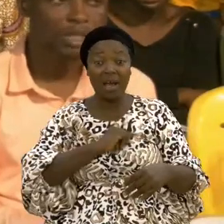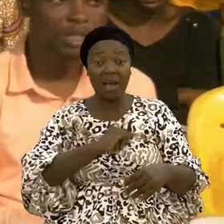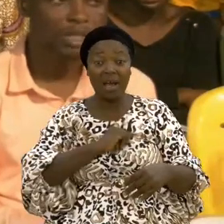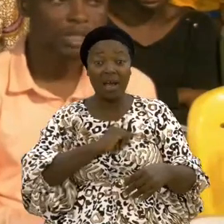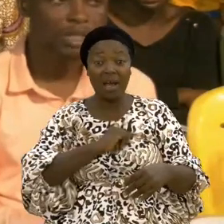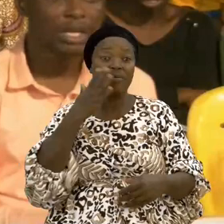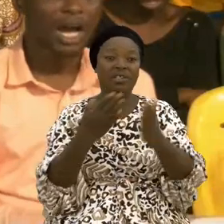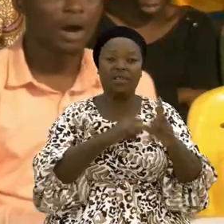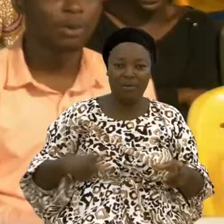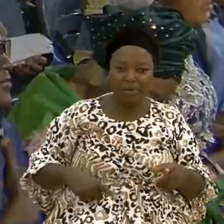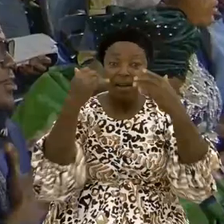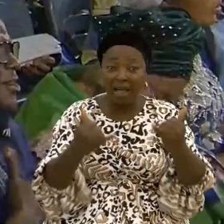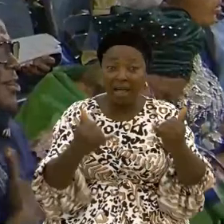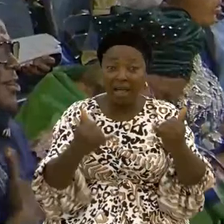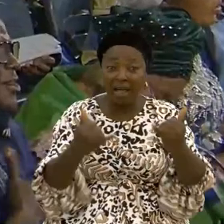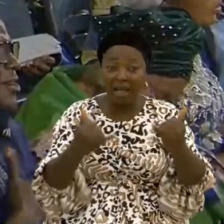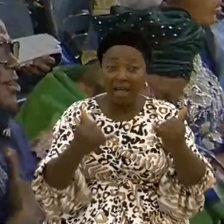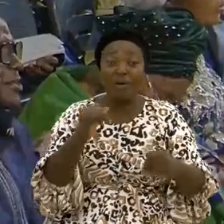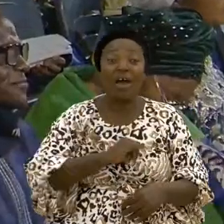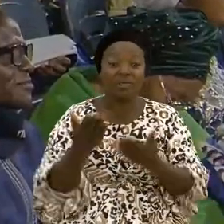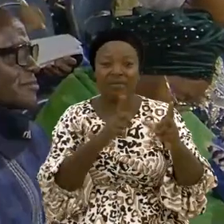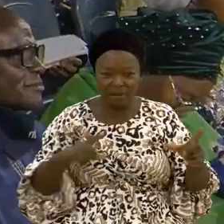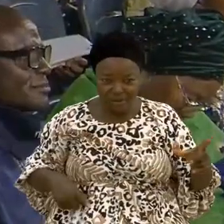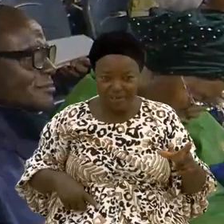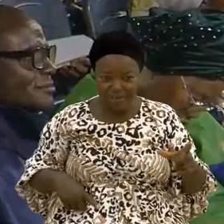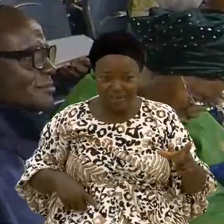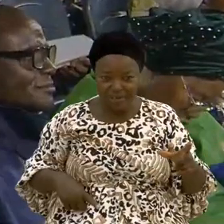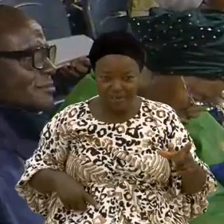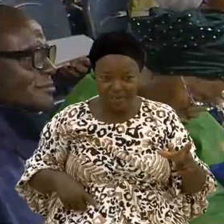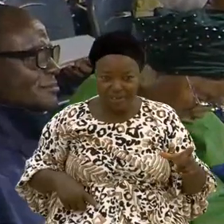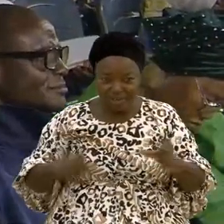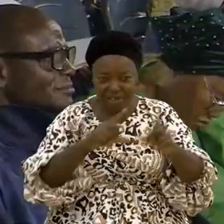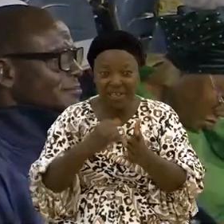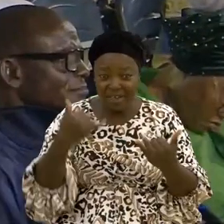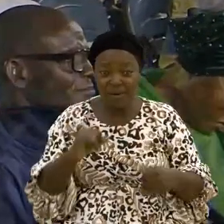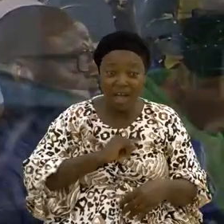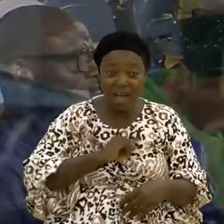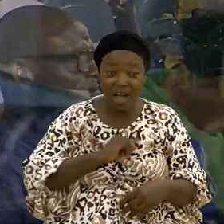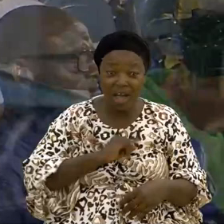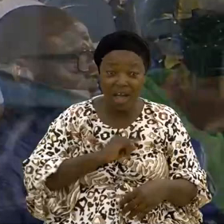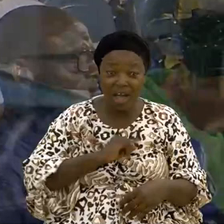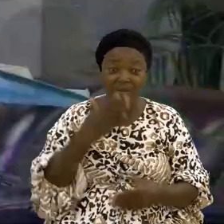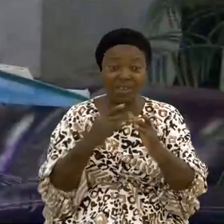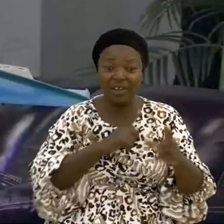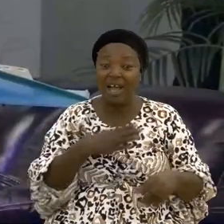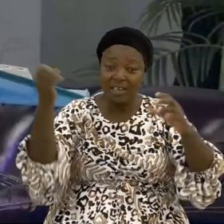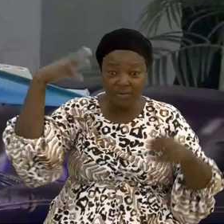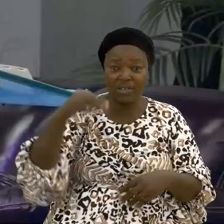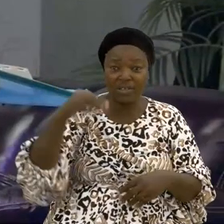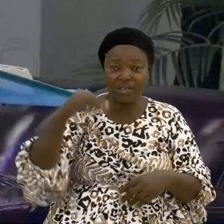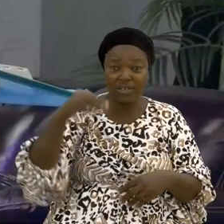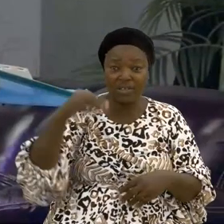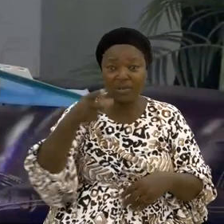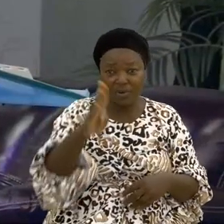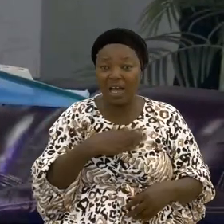I didn't hear you. You will serve the Lord, and the grace of God and the strength of God and the